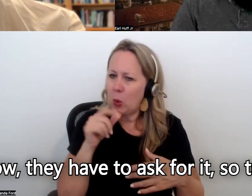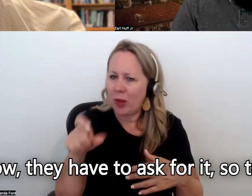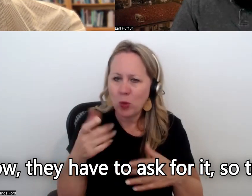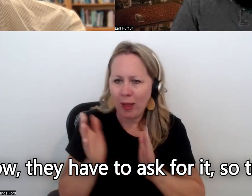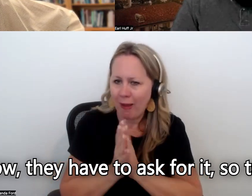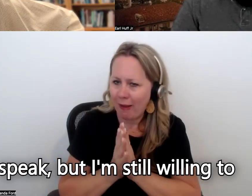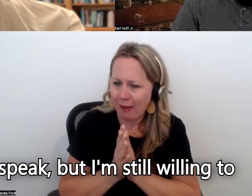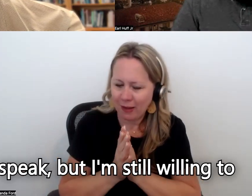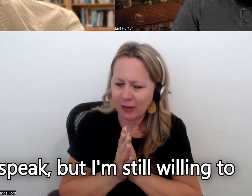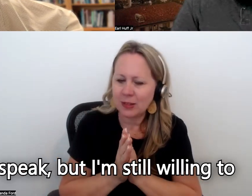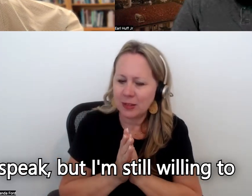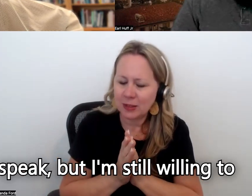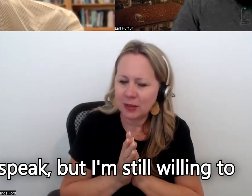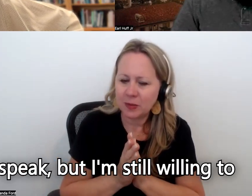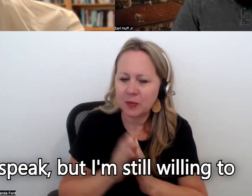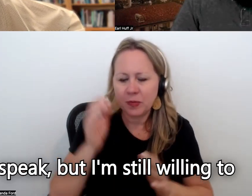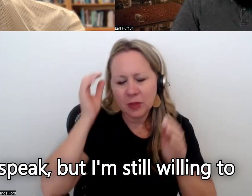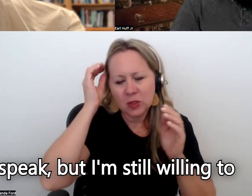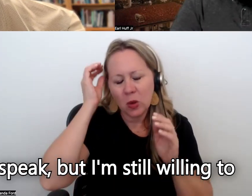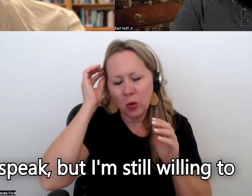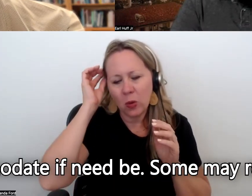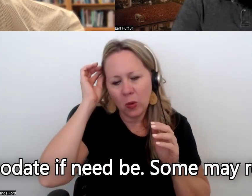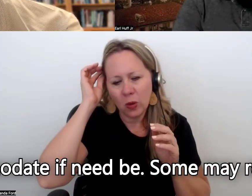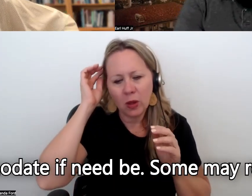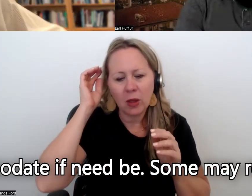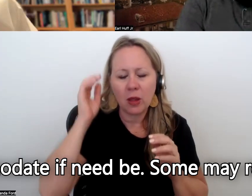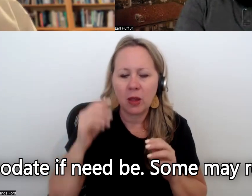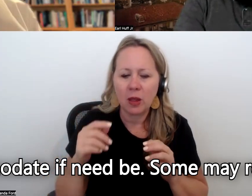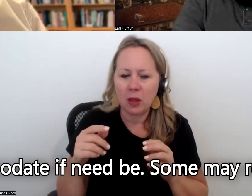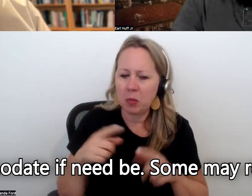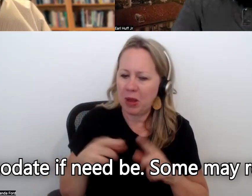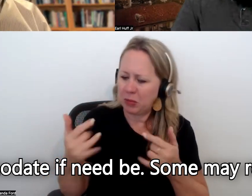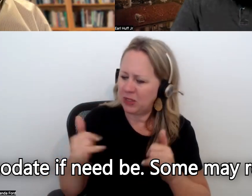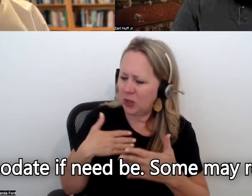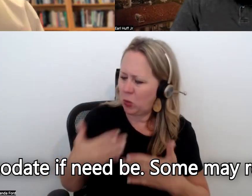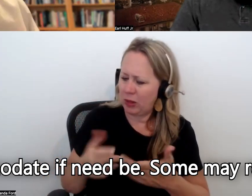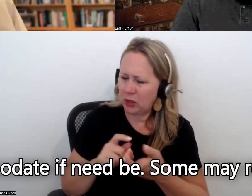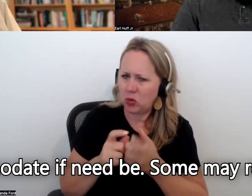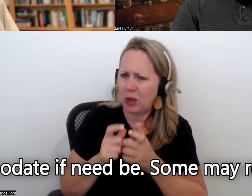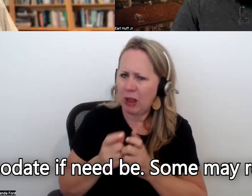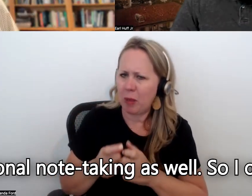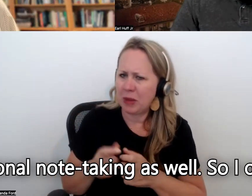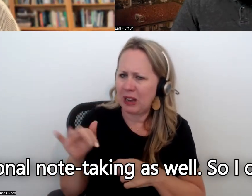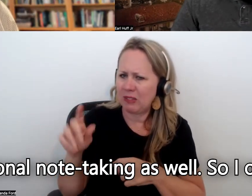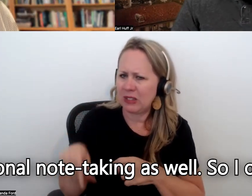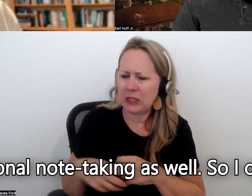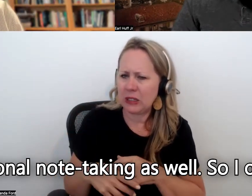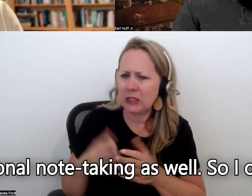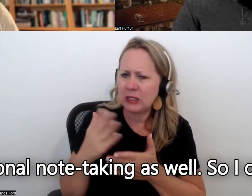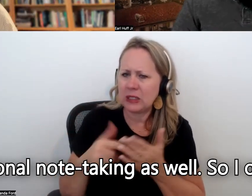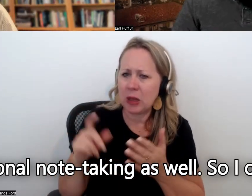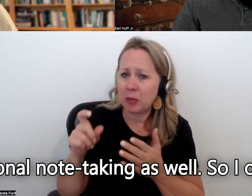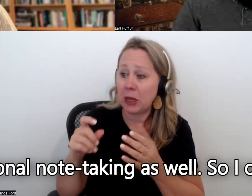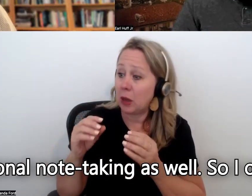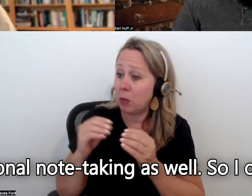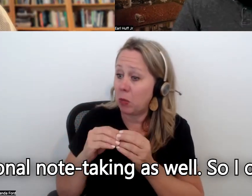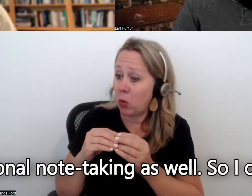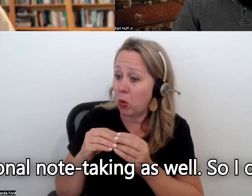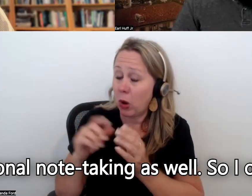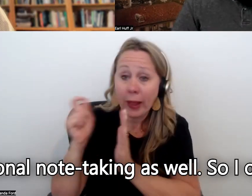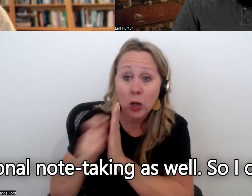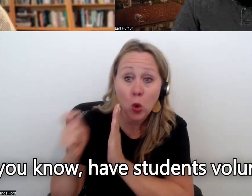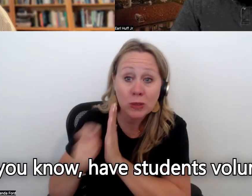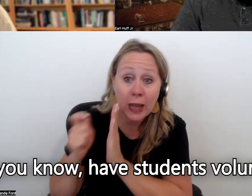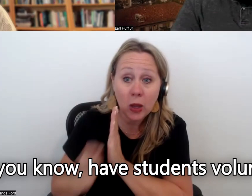it, first, so to speak. But I'm still willing to accommodate if need be. Some may require additional note taking as